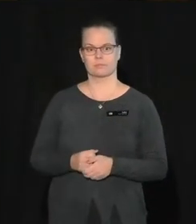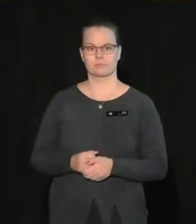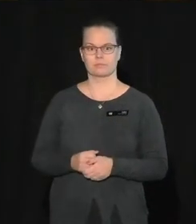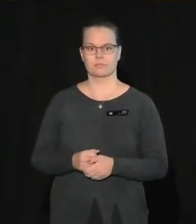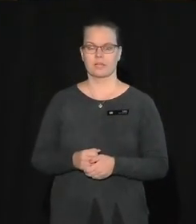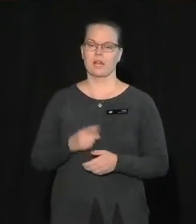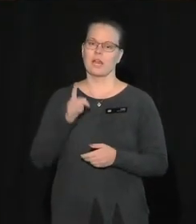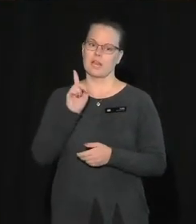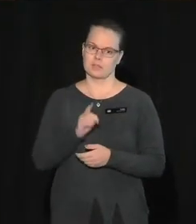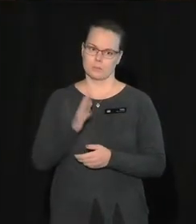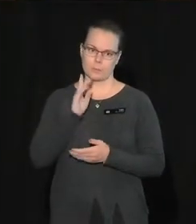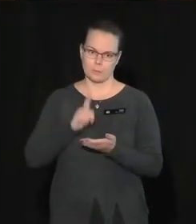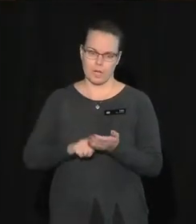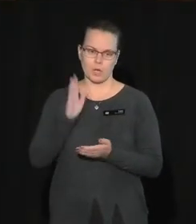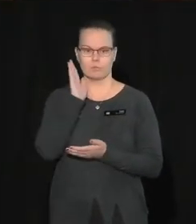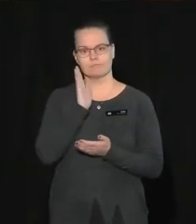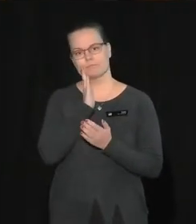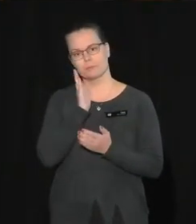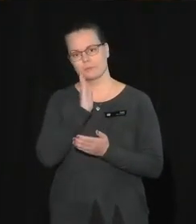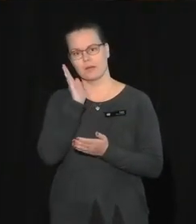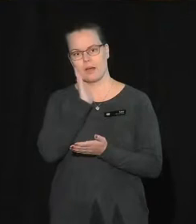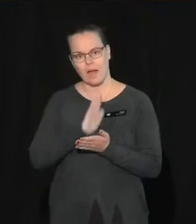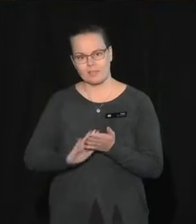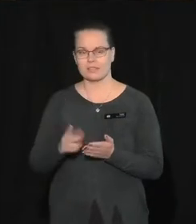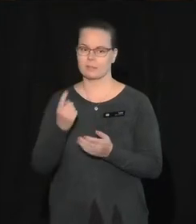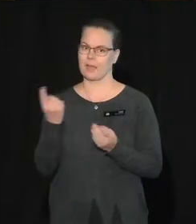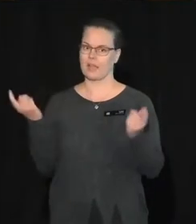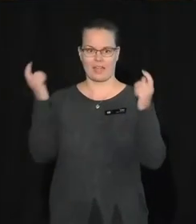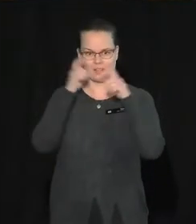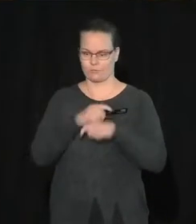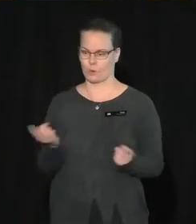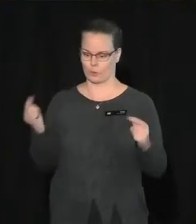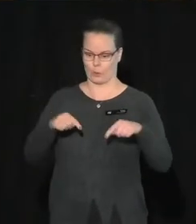by apologizing for not being able to be with you